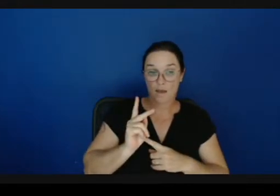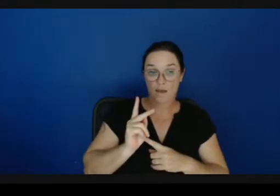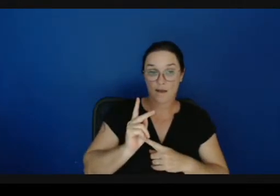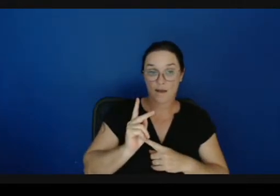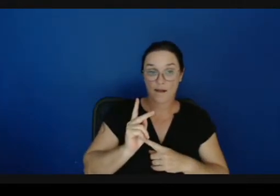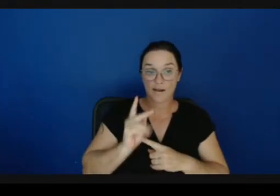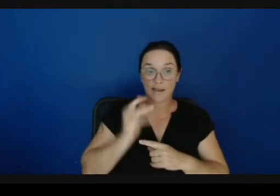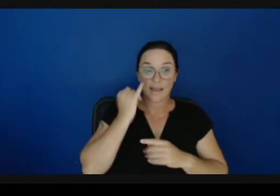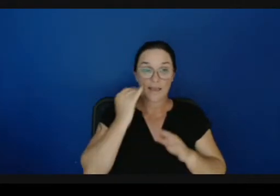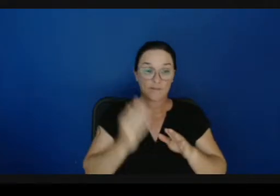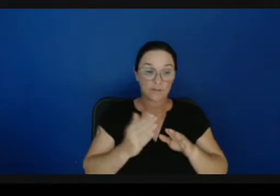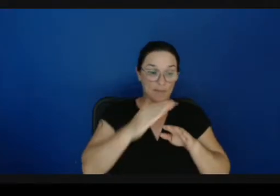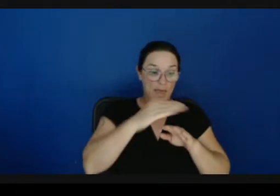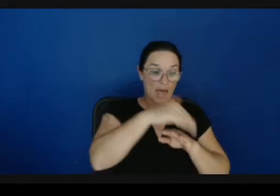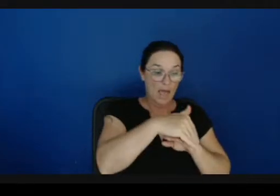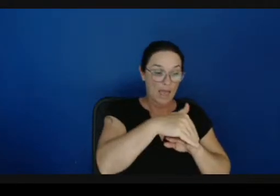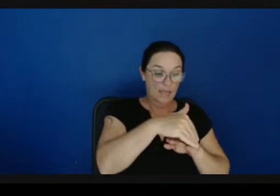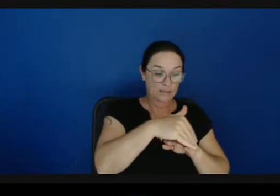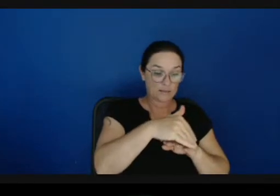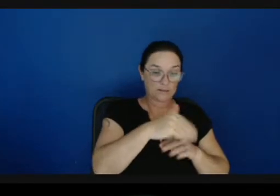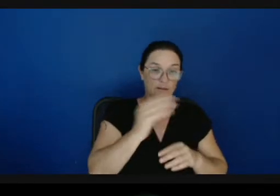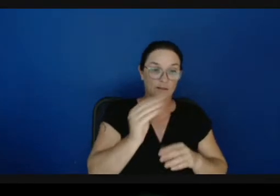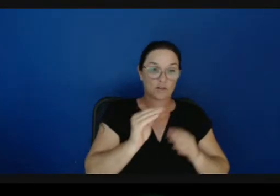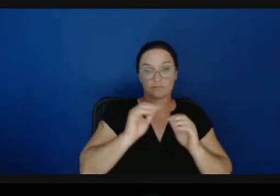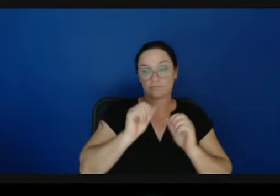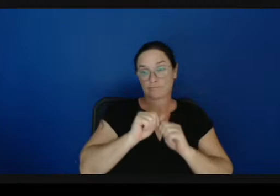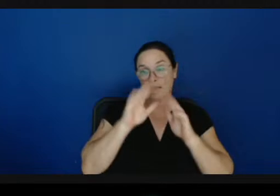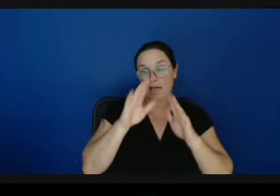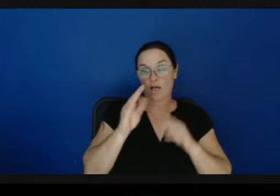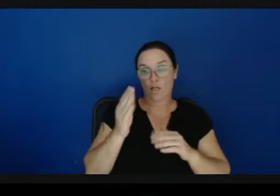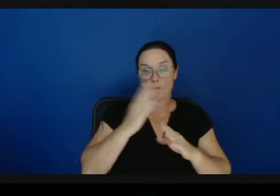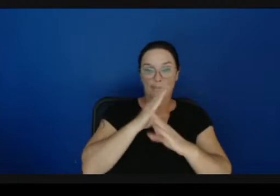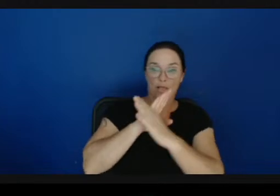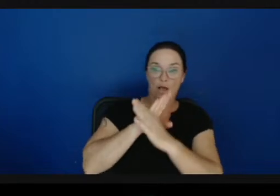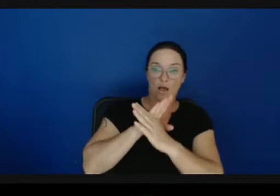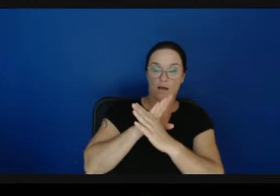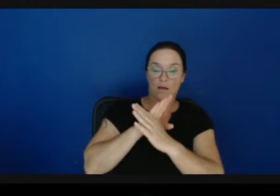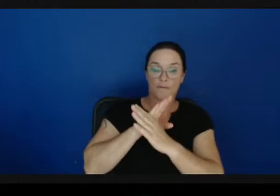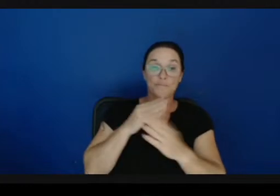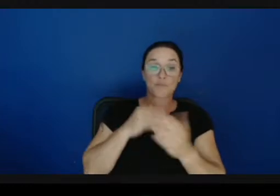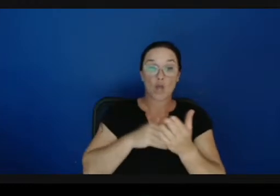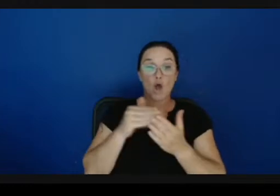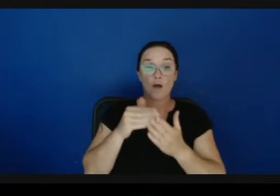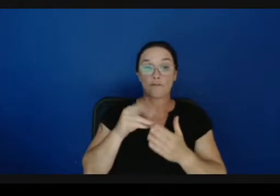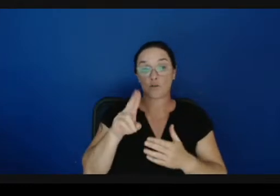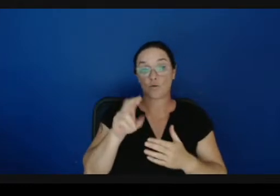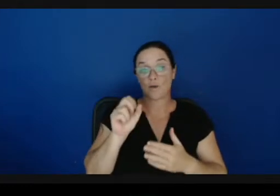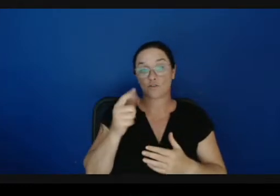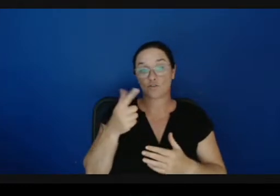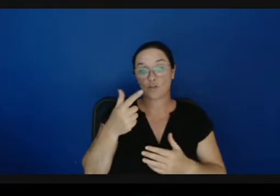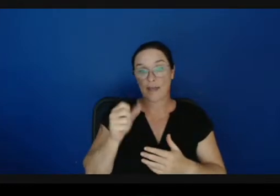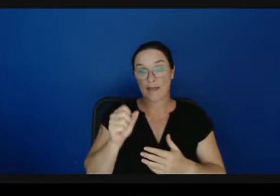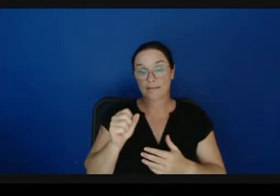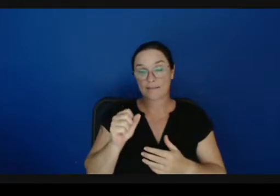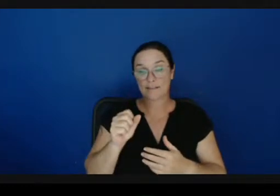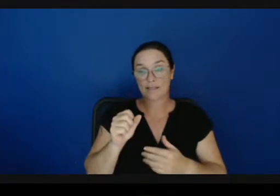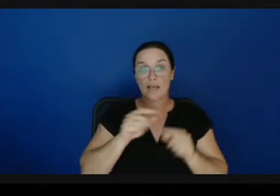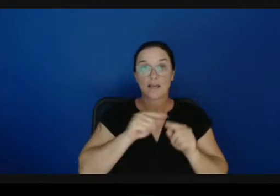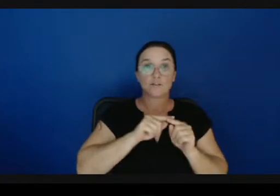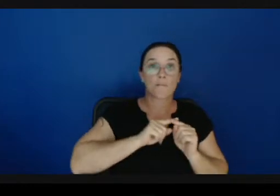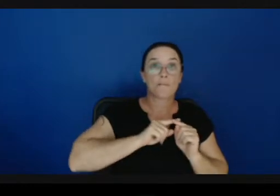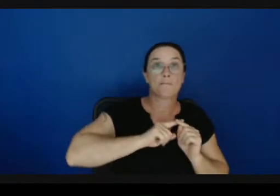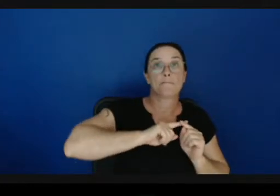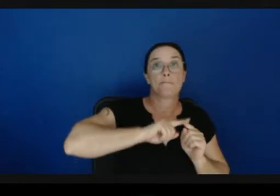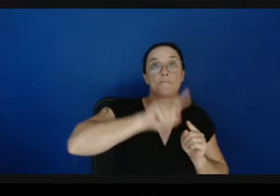behind a little hill or a little rise straight to Kilauea summit. Quite often, USGS would set up their signals to bounce off